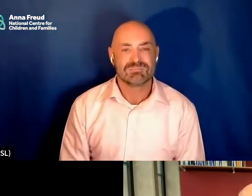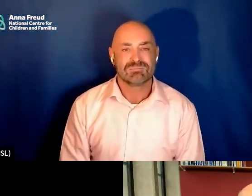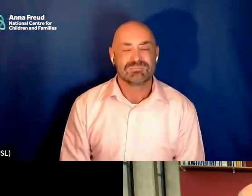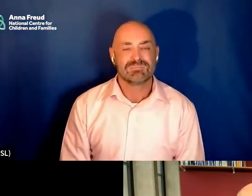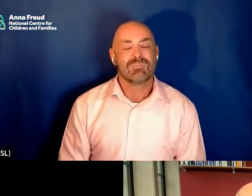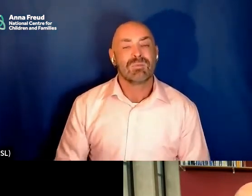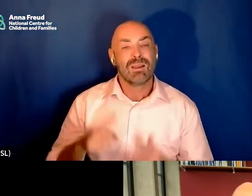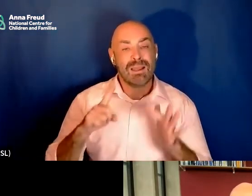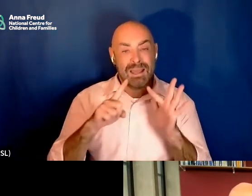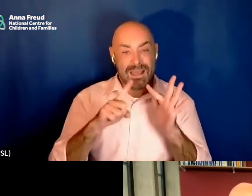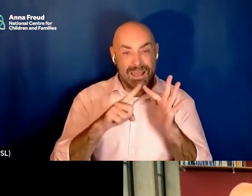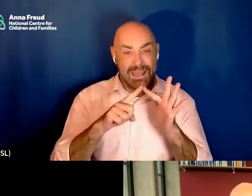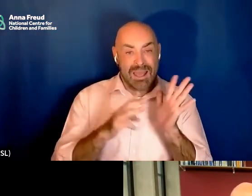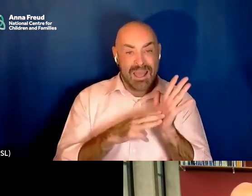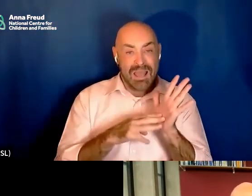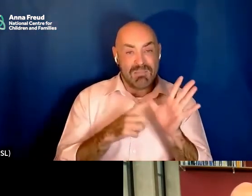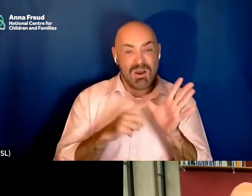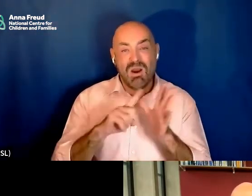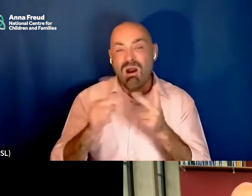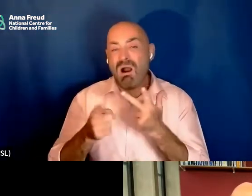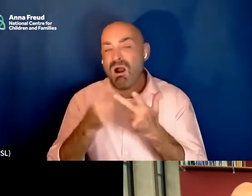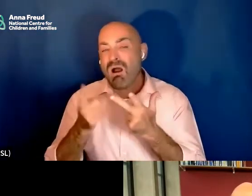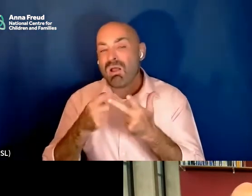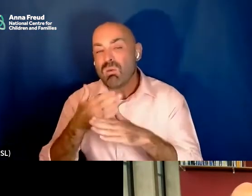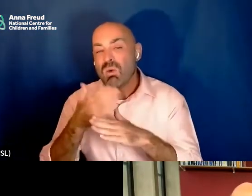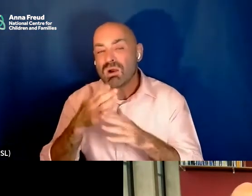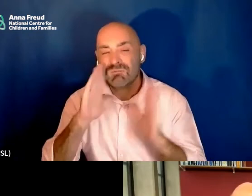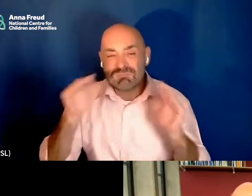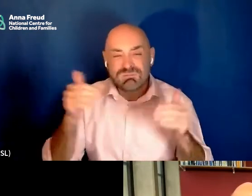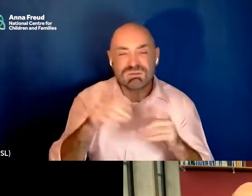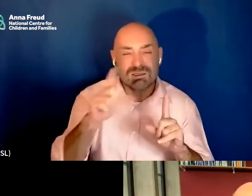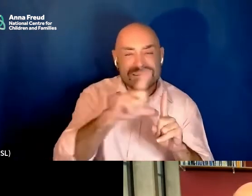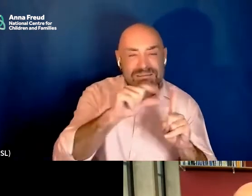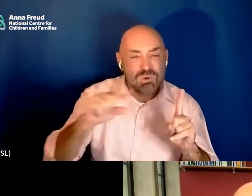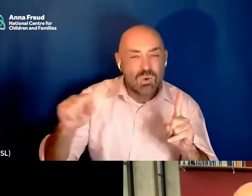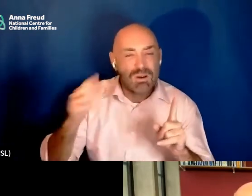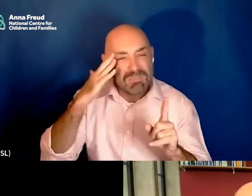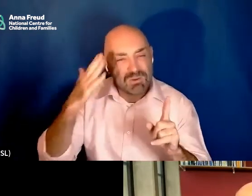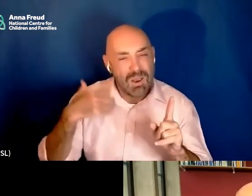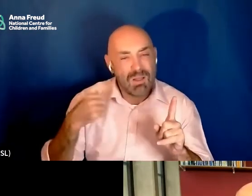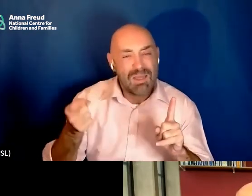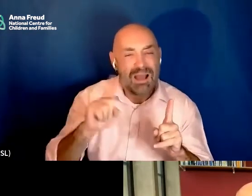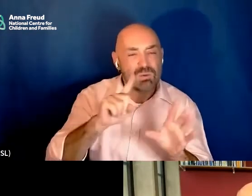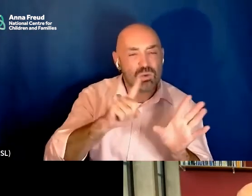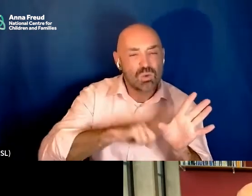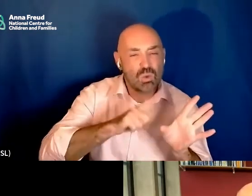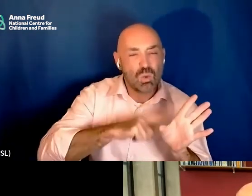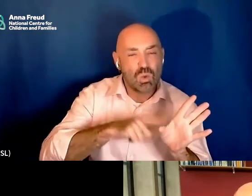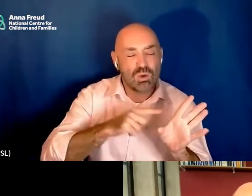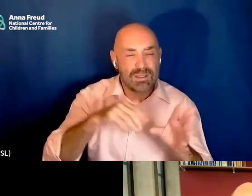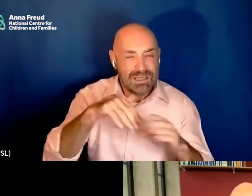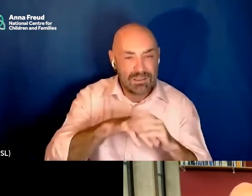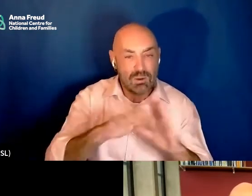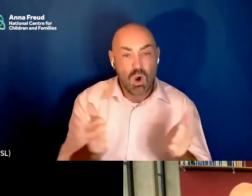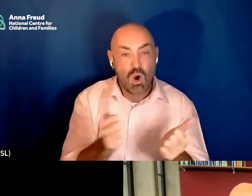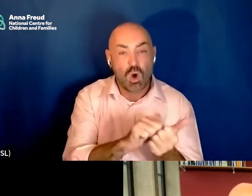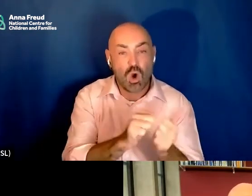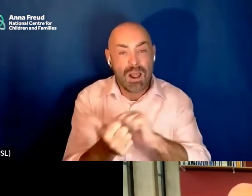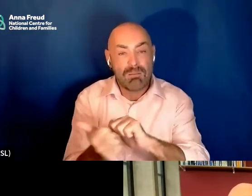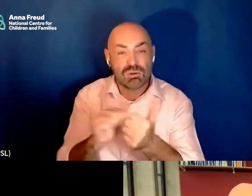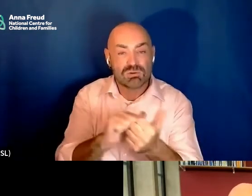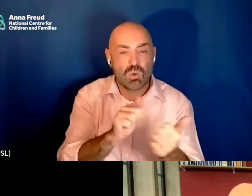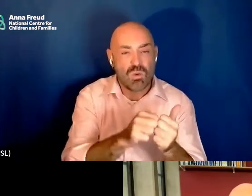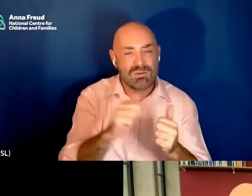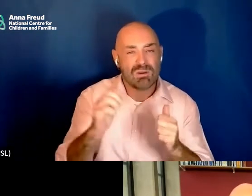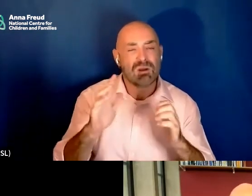Emma's other work focuses on digital mental health and youth mental health in collaboration with Shout